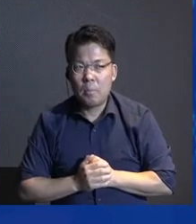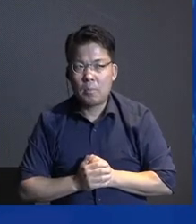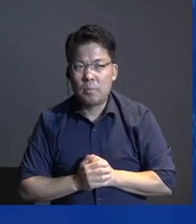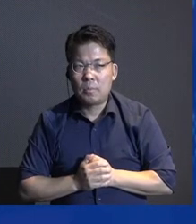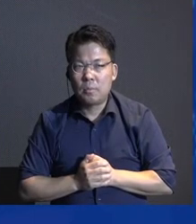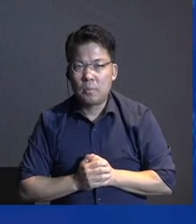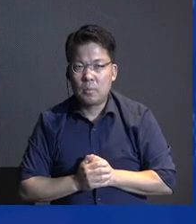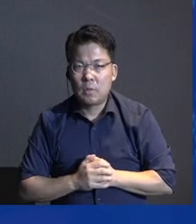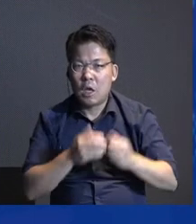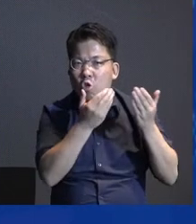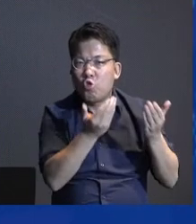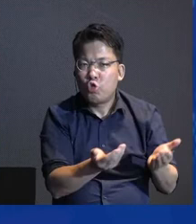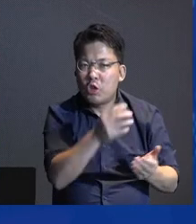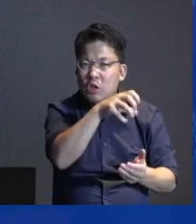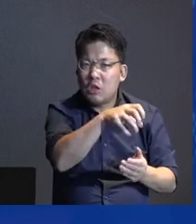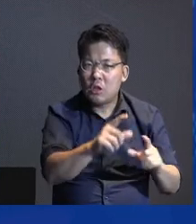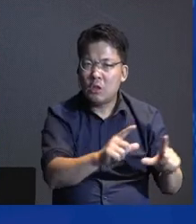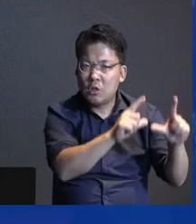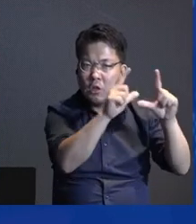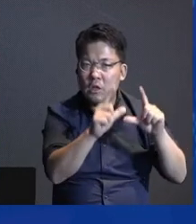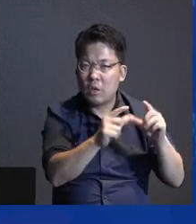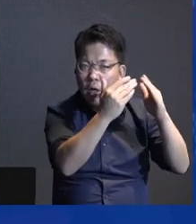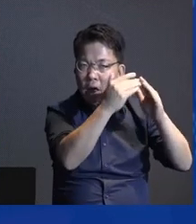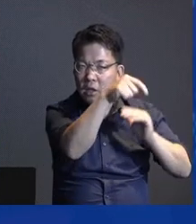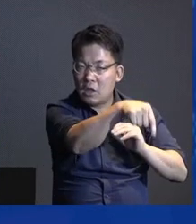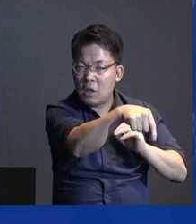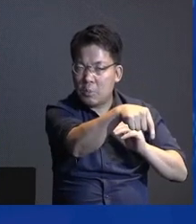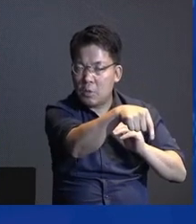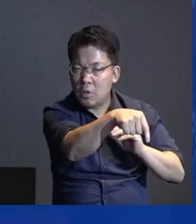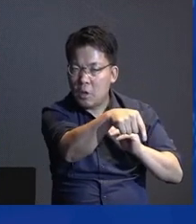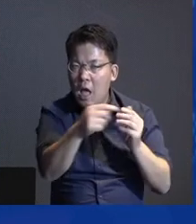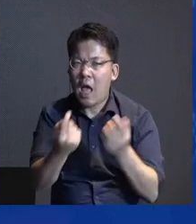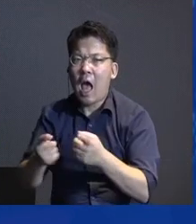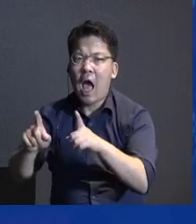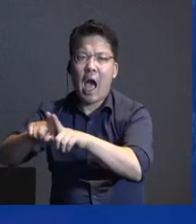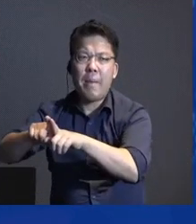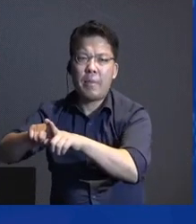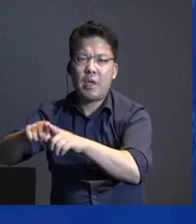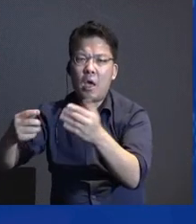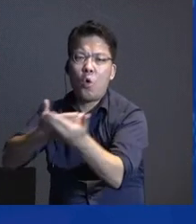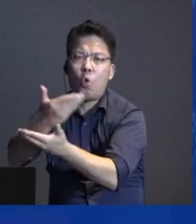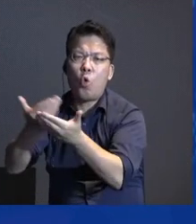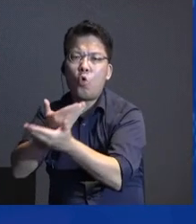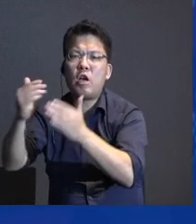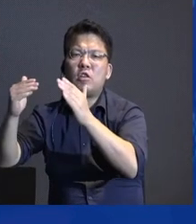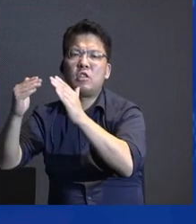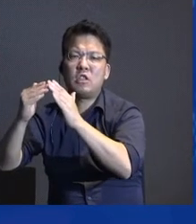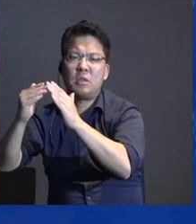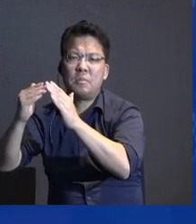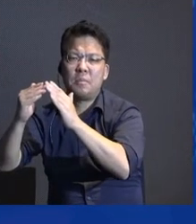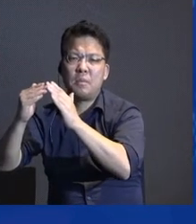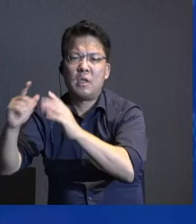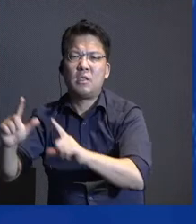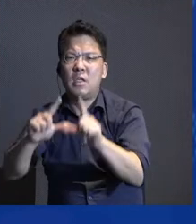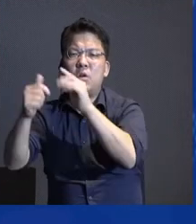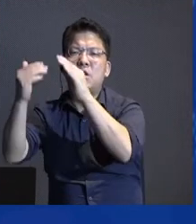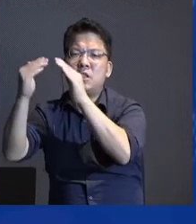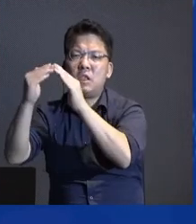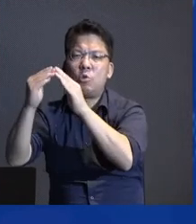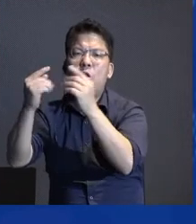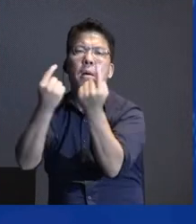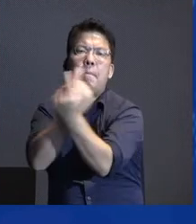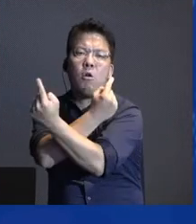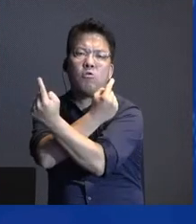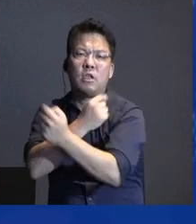The catchphrase for this idea is the housing complex as one big family. From now